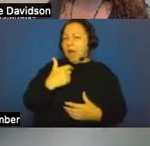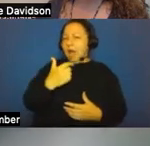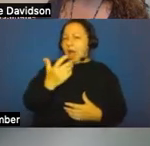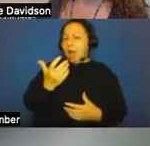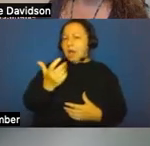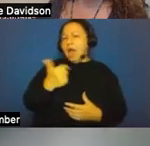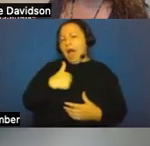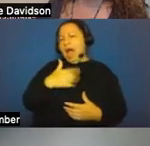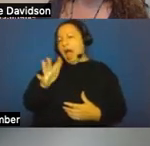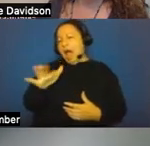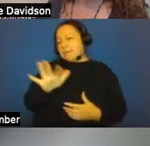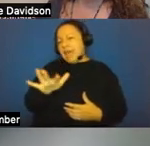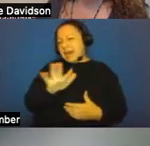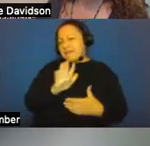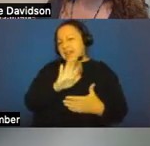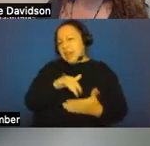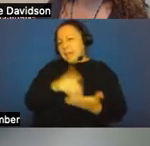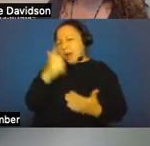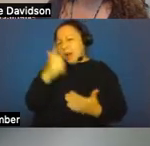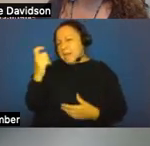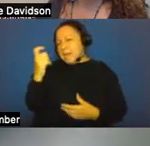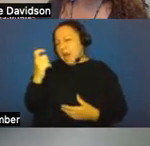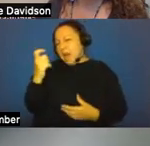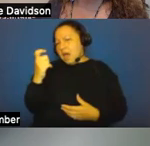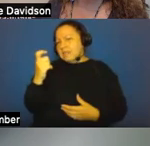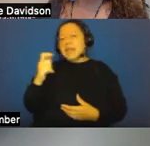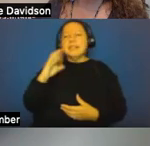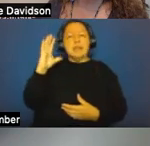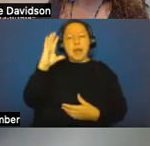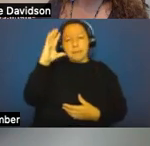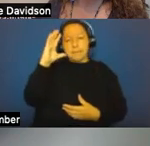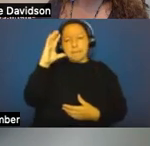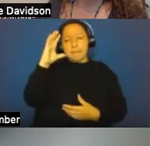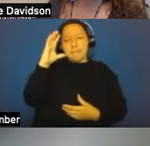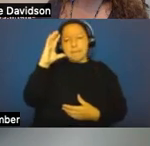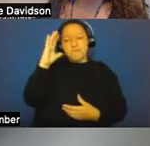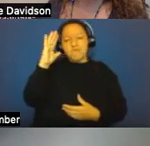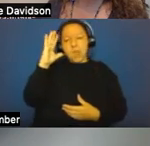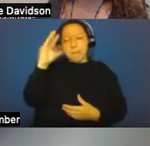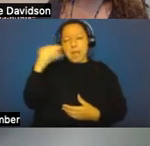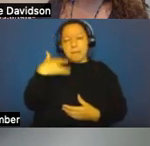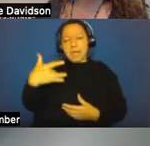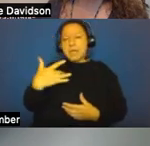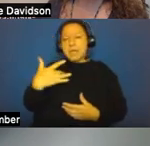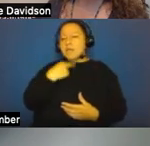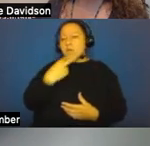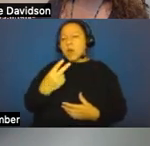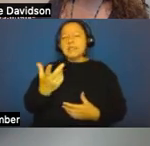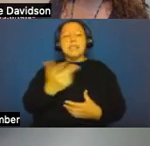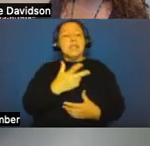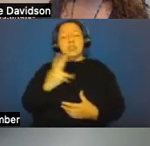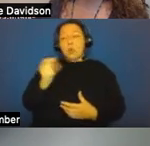in the middle because voluntary sex work is a thing and has been a thing in many different cultures